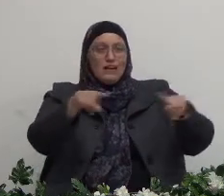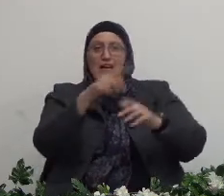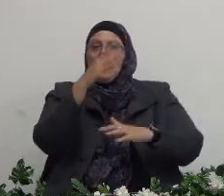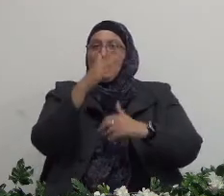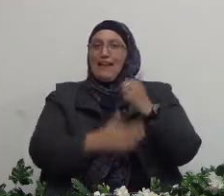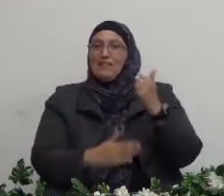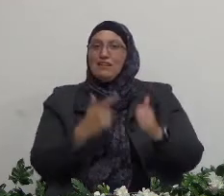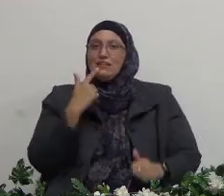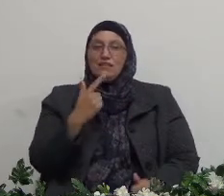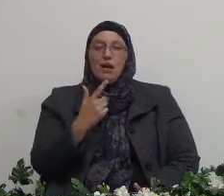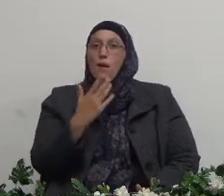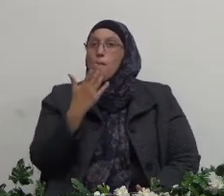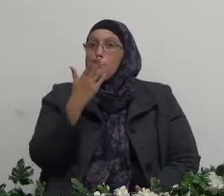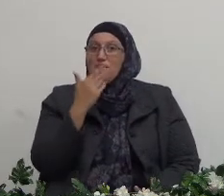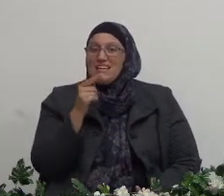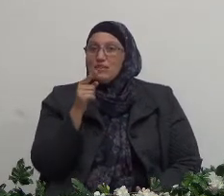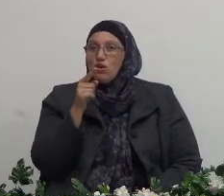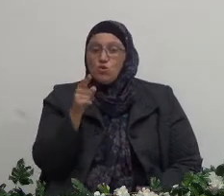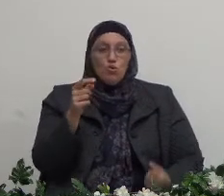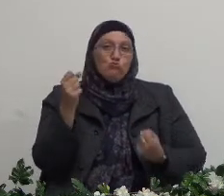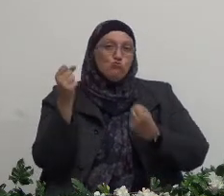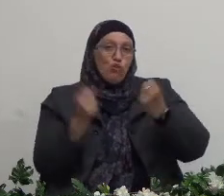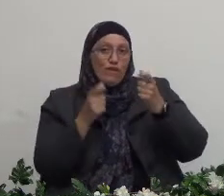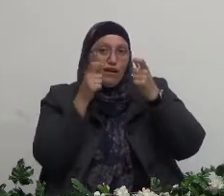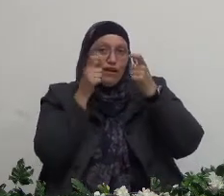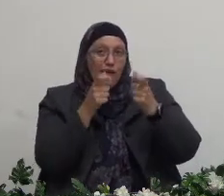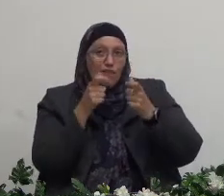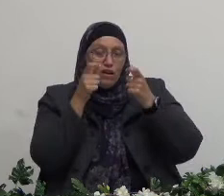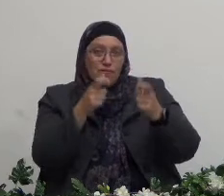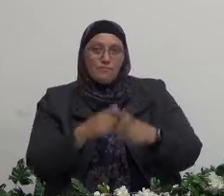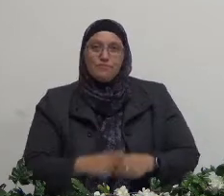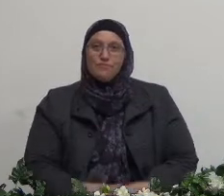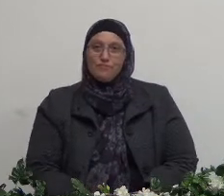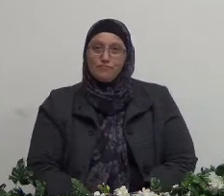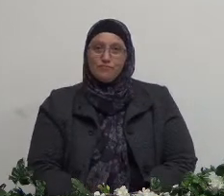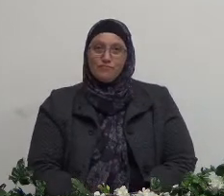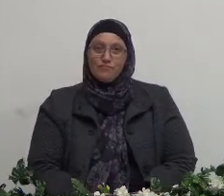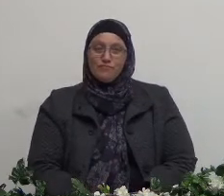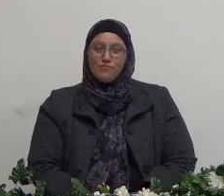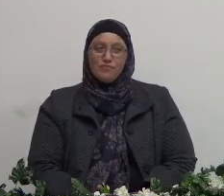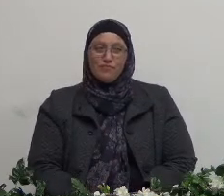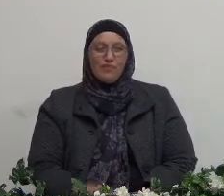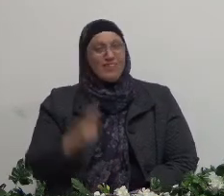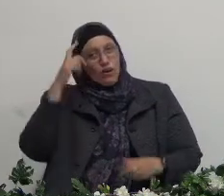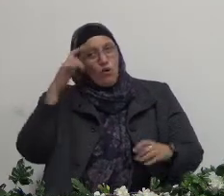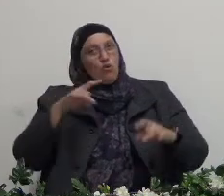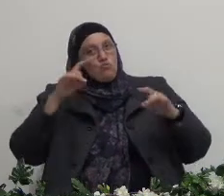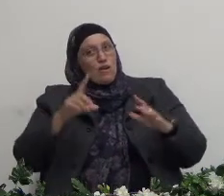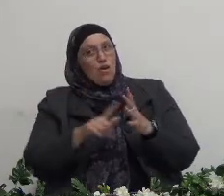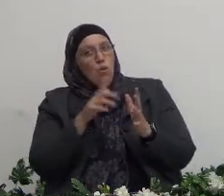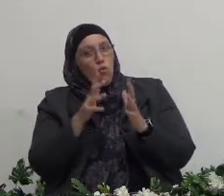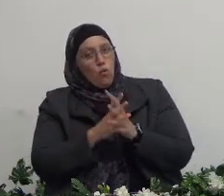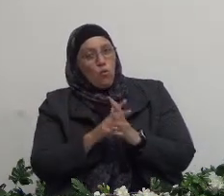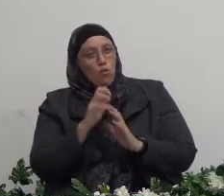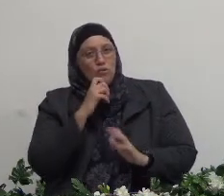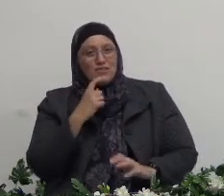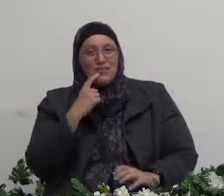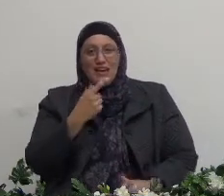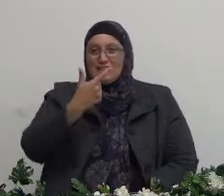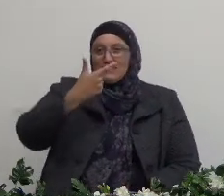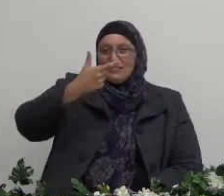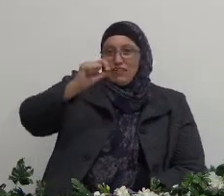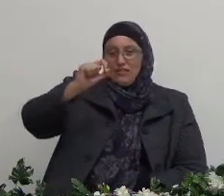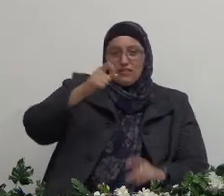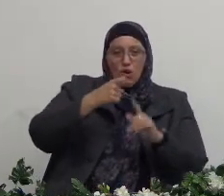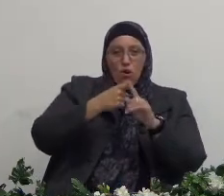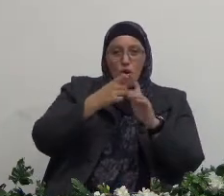drive in the old days, if you take a look for Australian law, in the old days you would have 70 kilometers an hour, and then you would